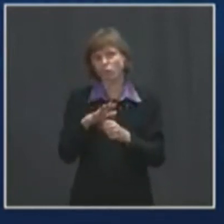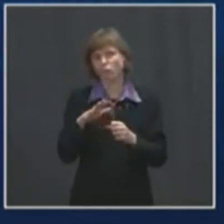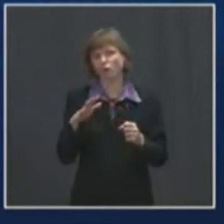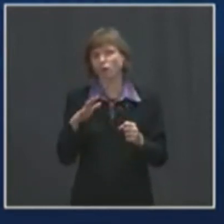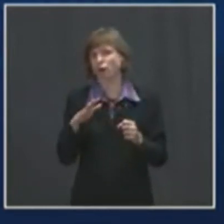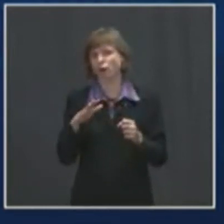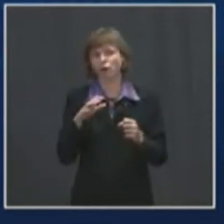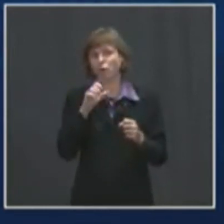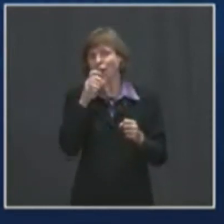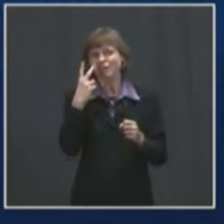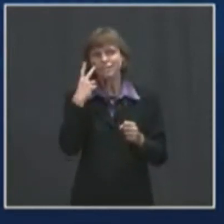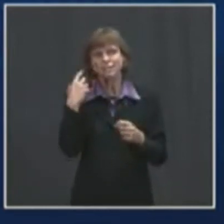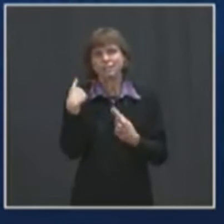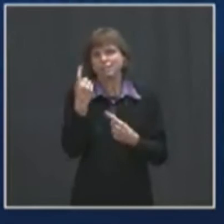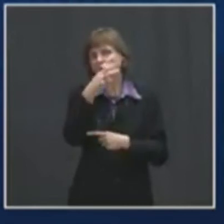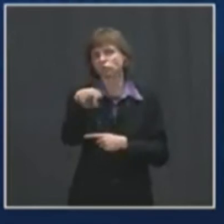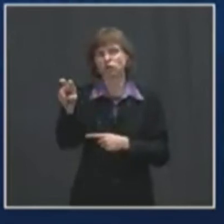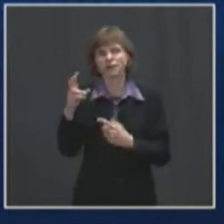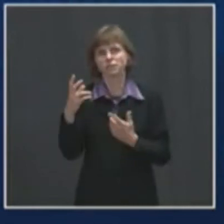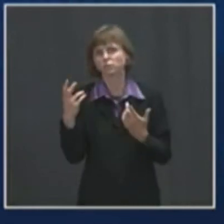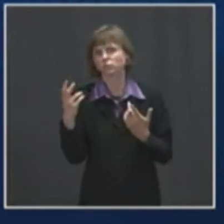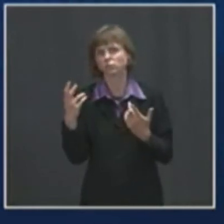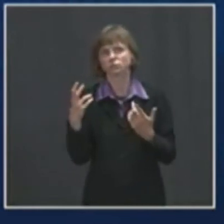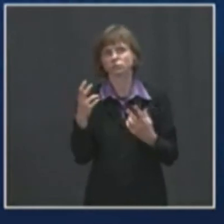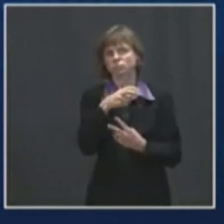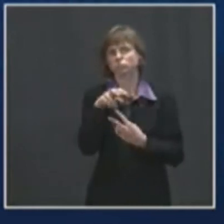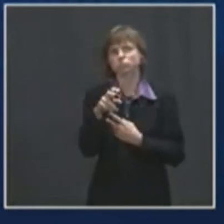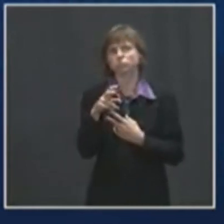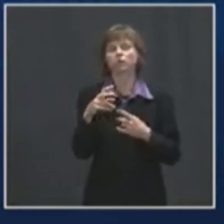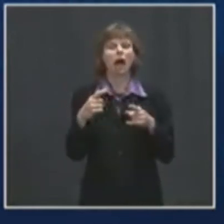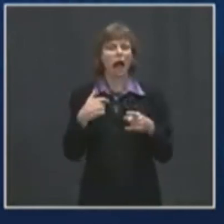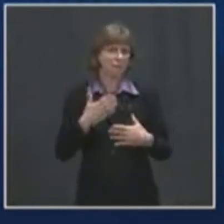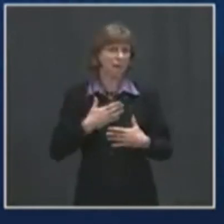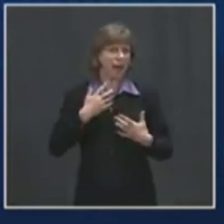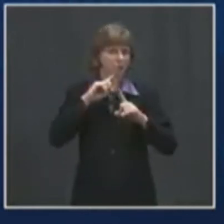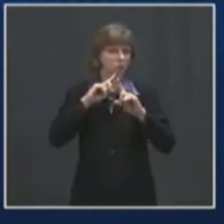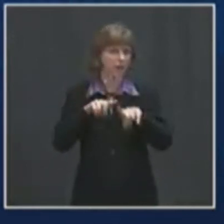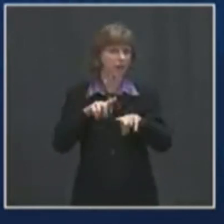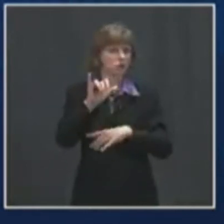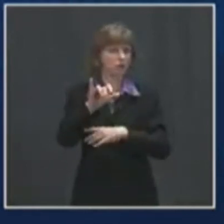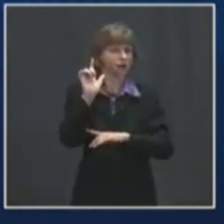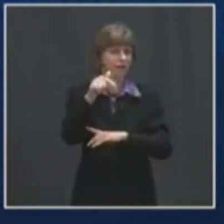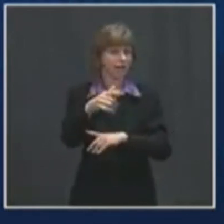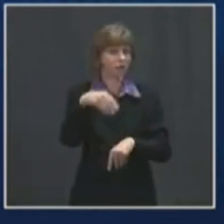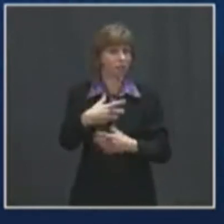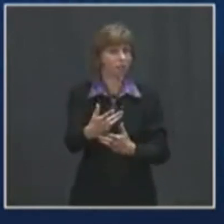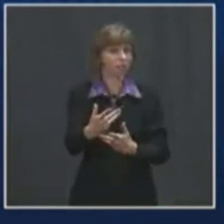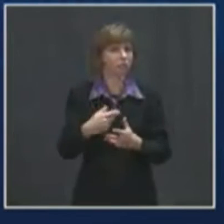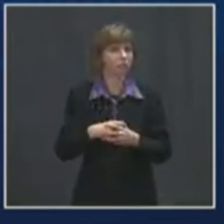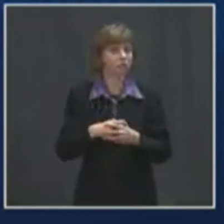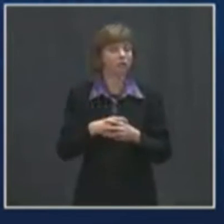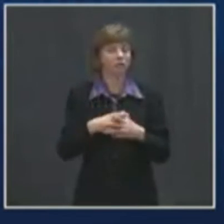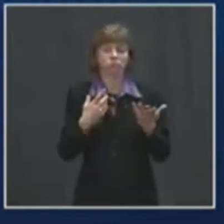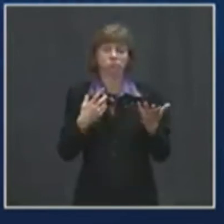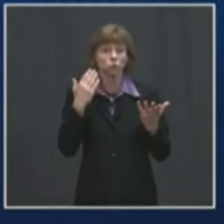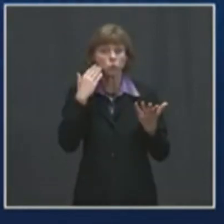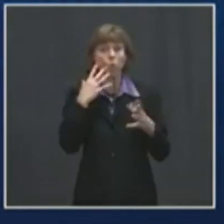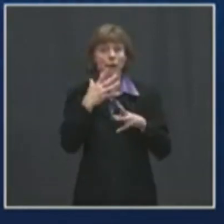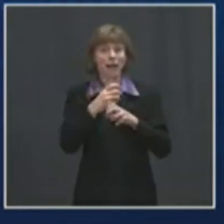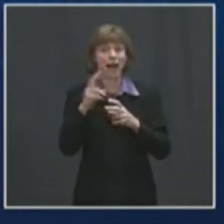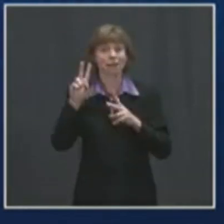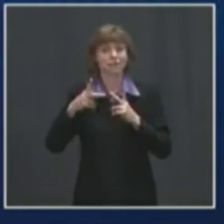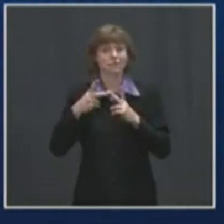the transition, sort of an update on his testing. I'm happy to get back to you on that and provide you an update. He has, as you know, received his second